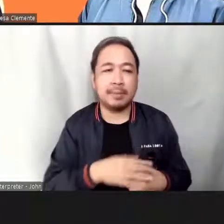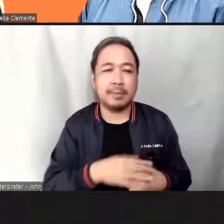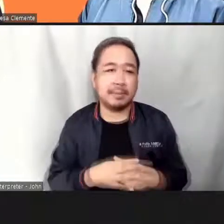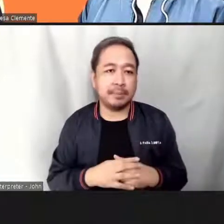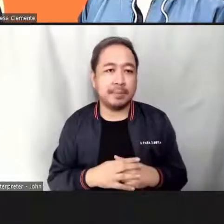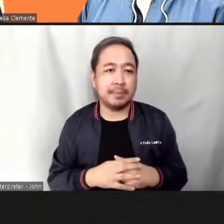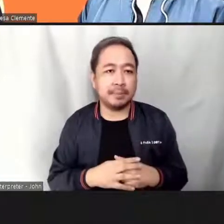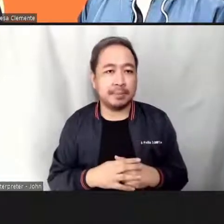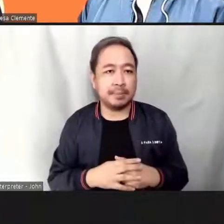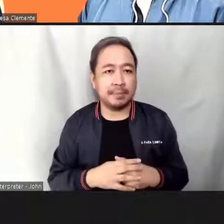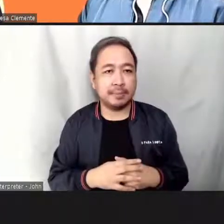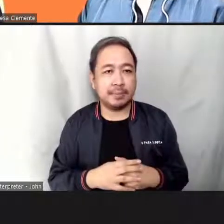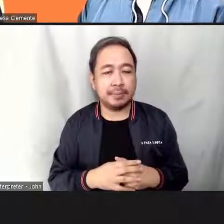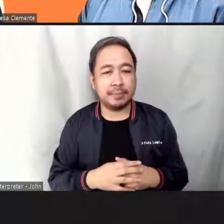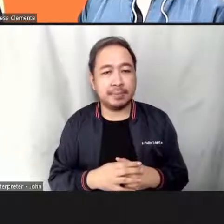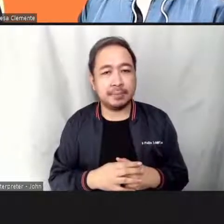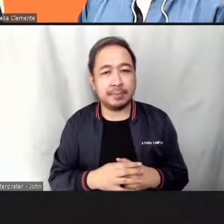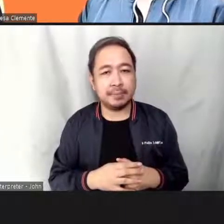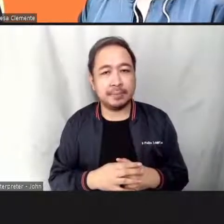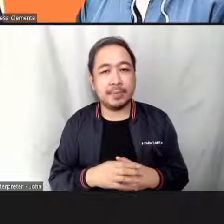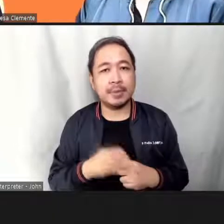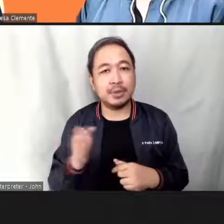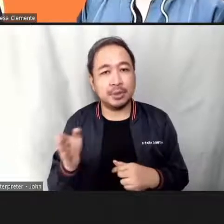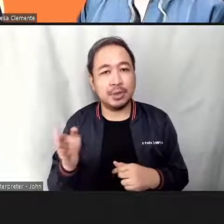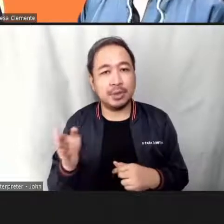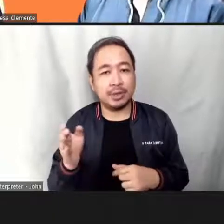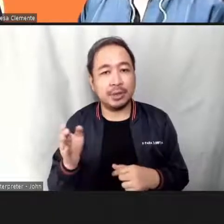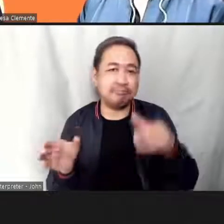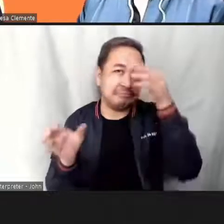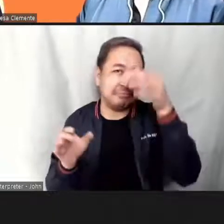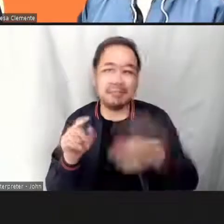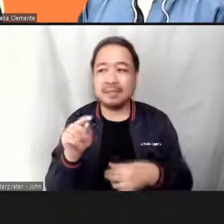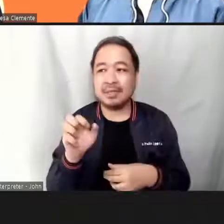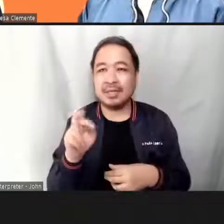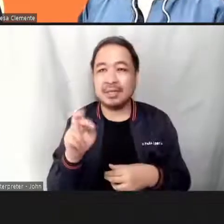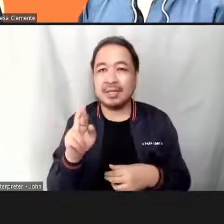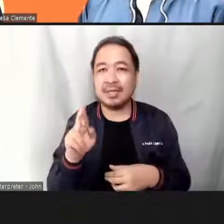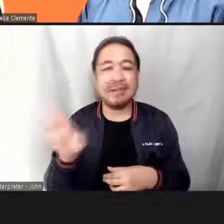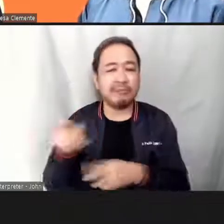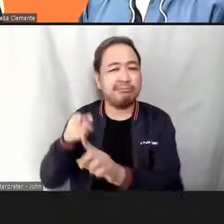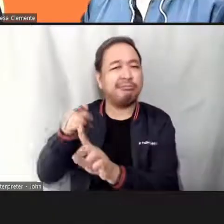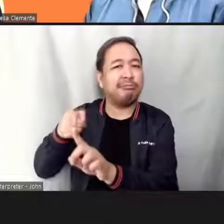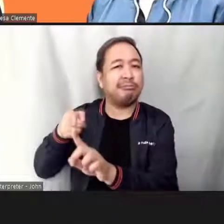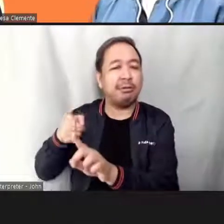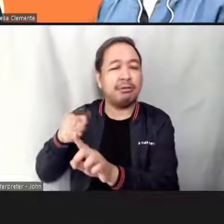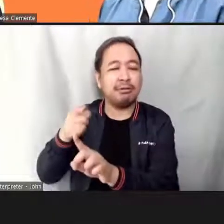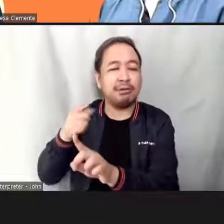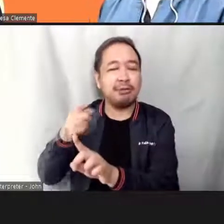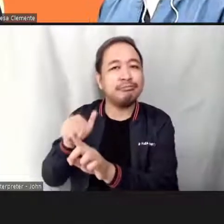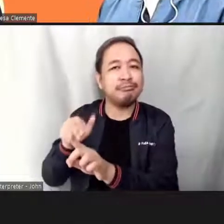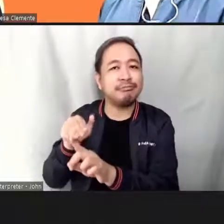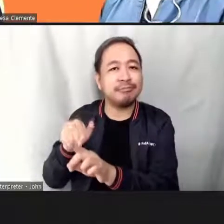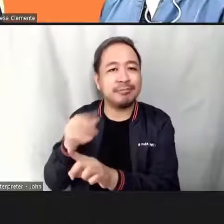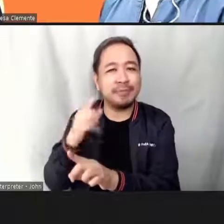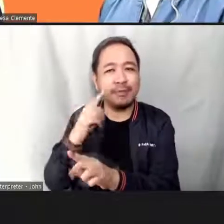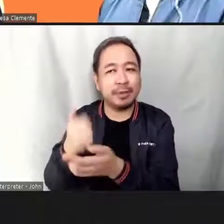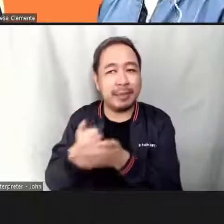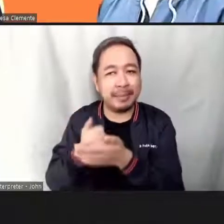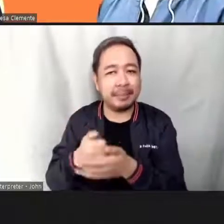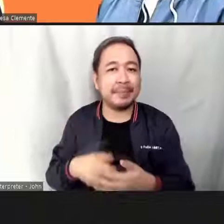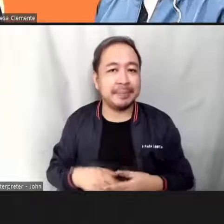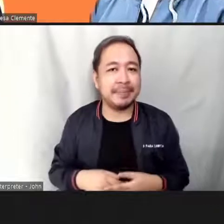ang expertise po ni Mr. Re. Siya po ang aming point person palagi. Mr. Re, help us